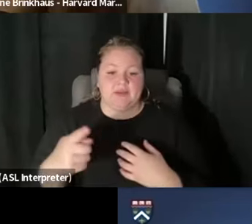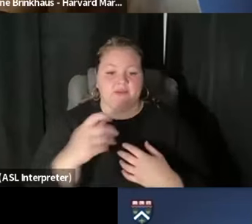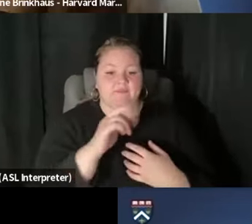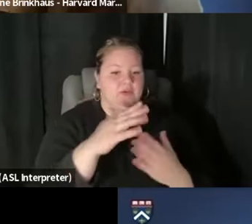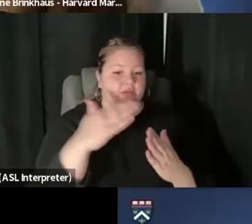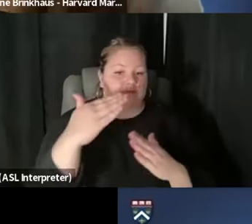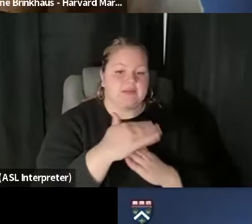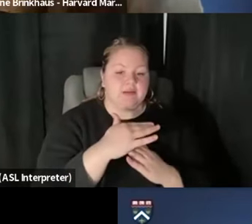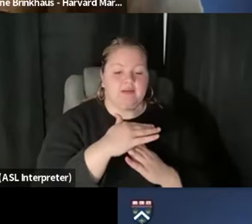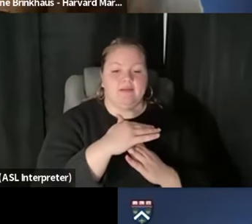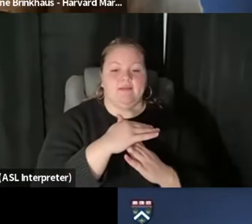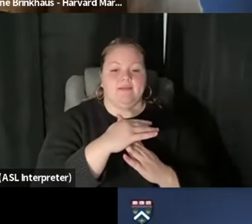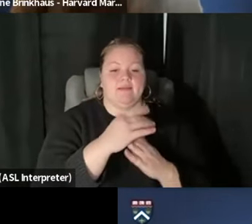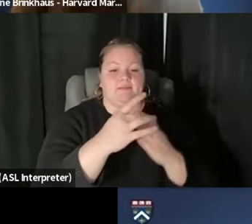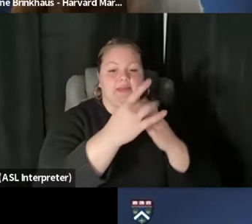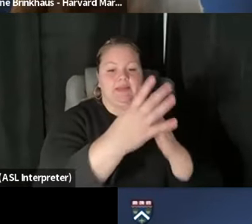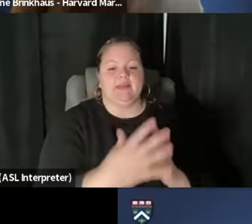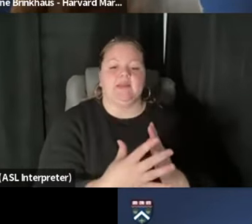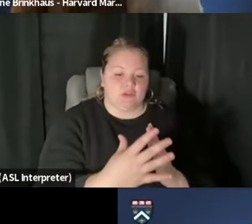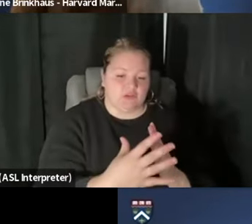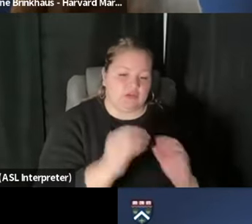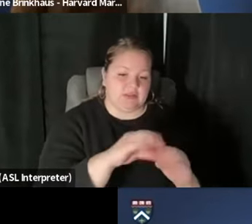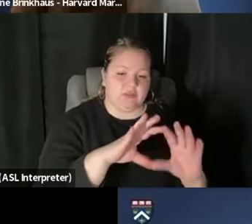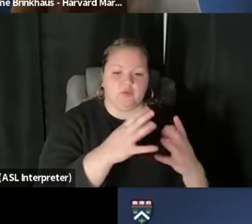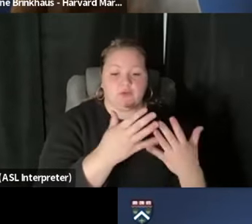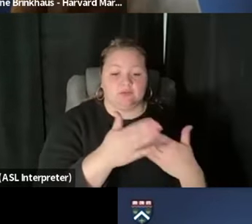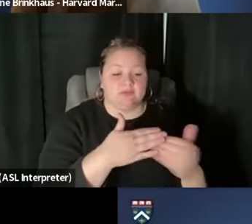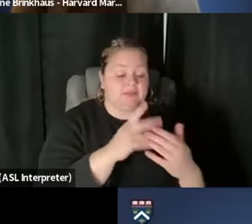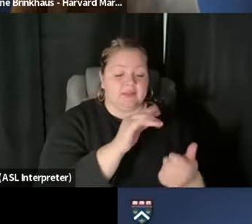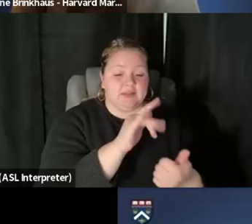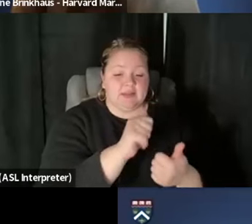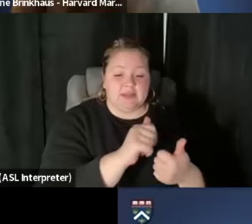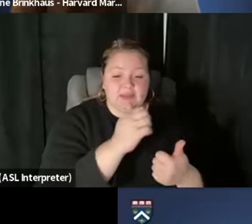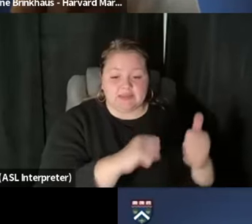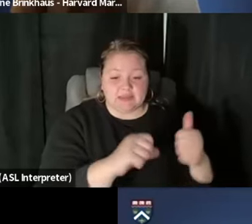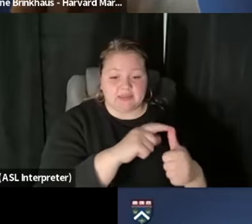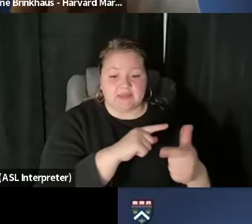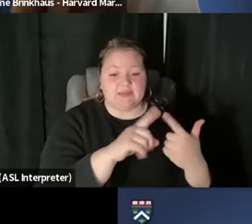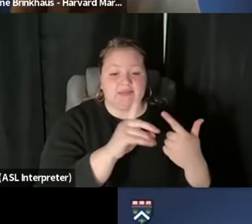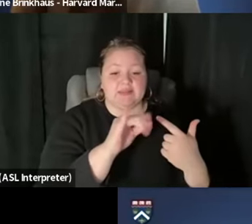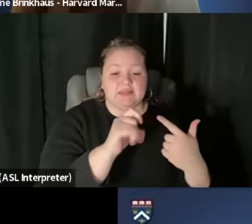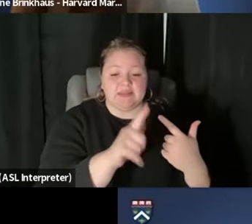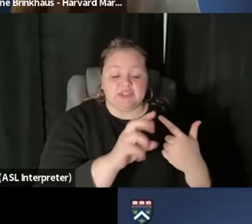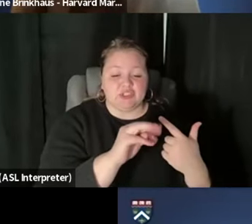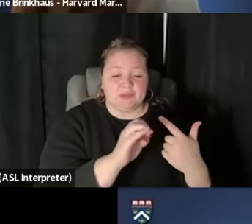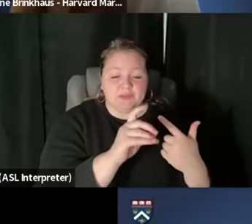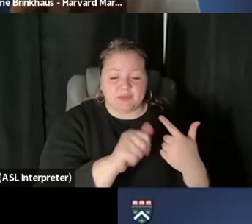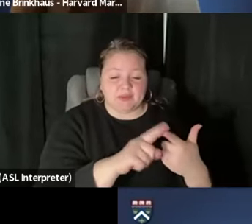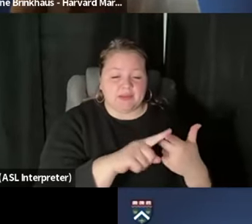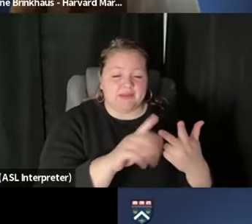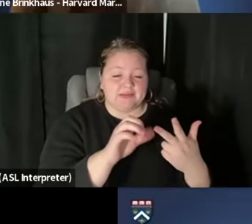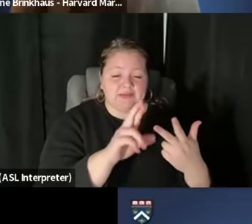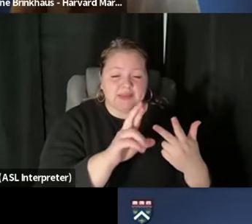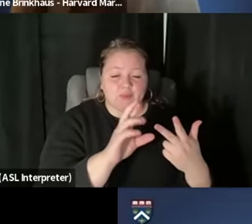thought leaders in the field. Whether it is data science or cybersecurity or digital media design, system engineering, or computer